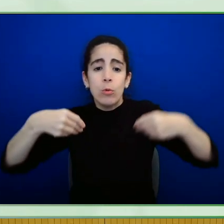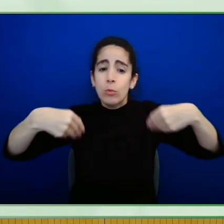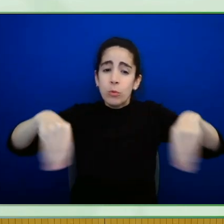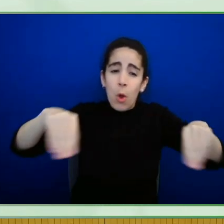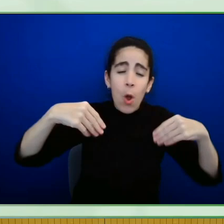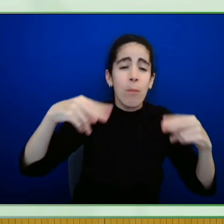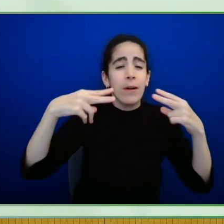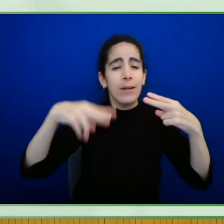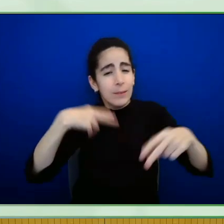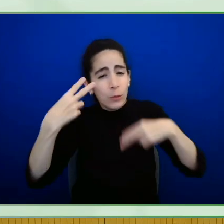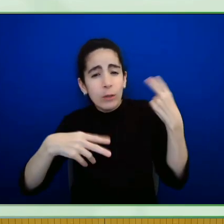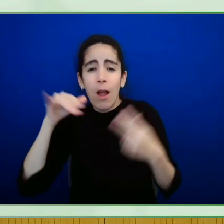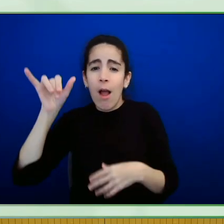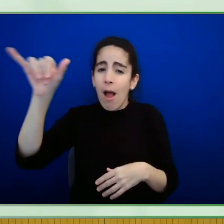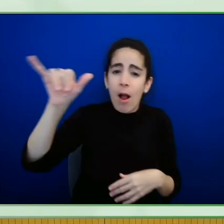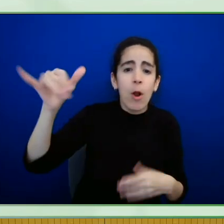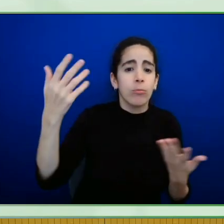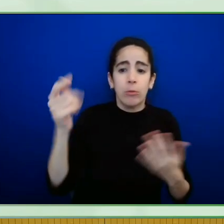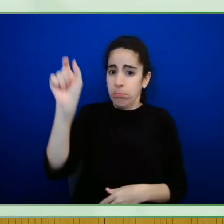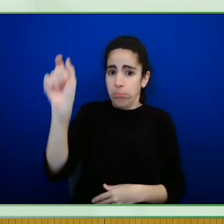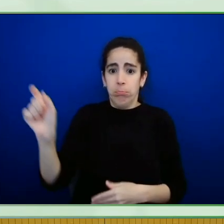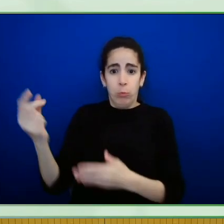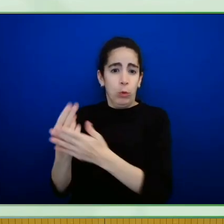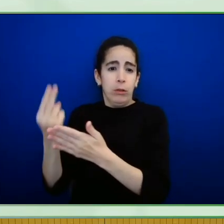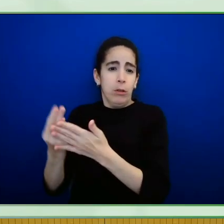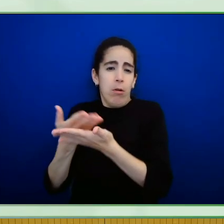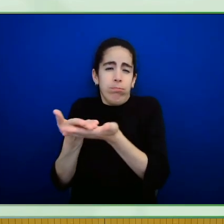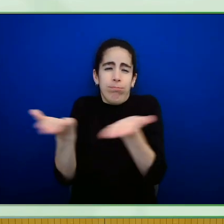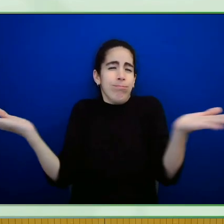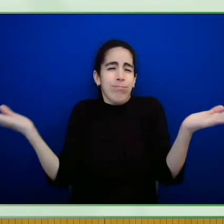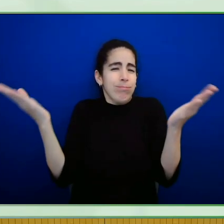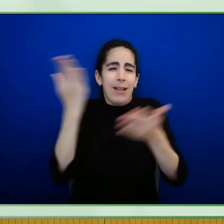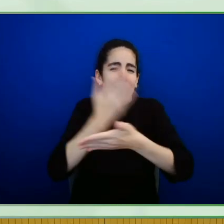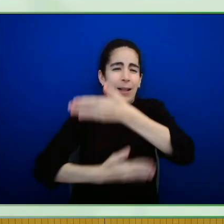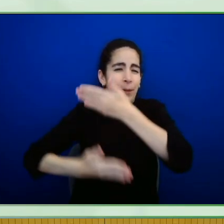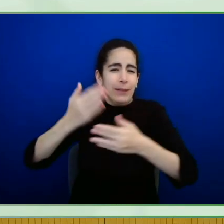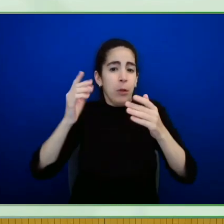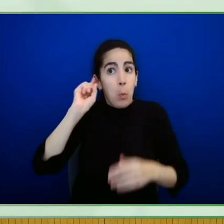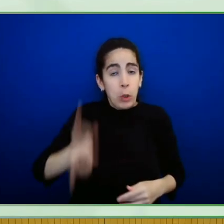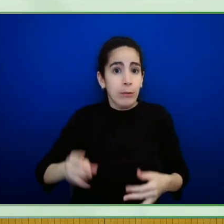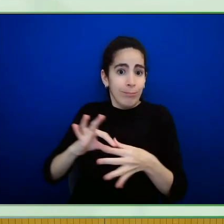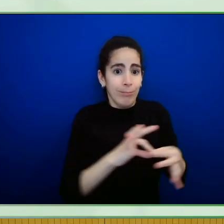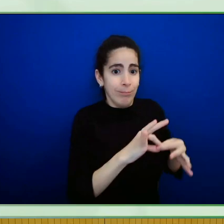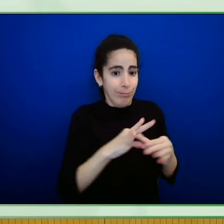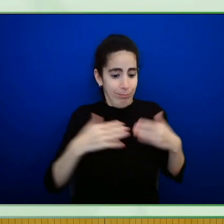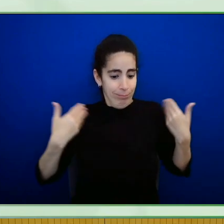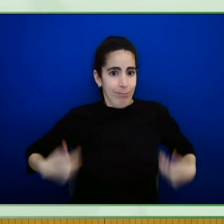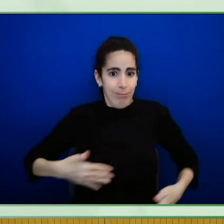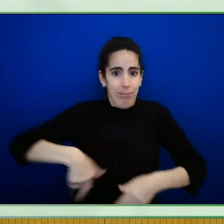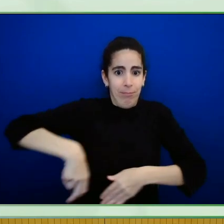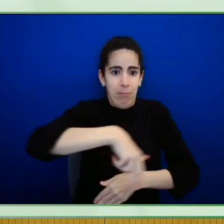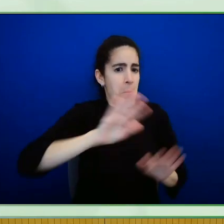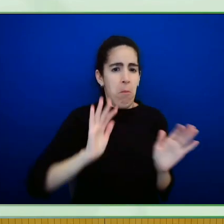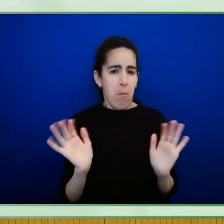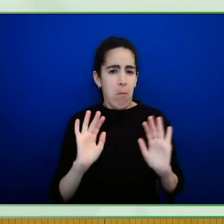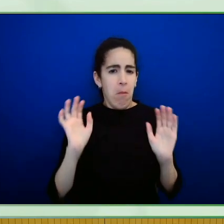type, it doesn't have to be a mobility disability, they can access those venues with dignity and confidence because